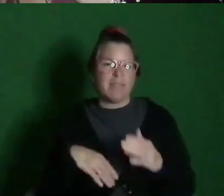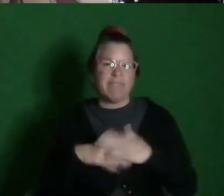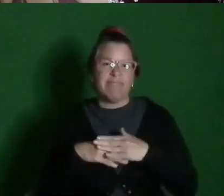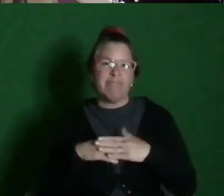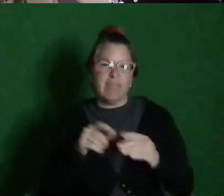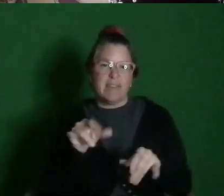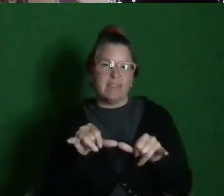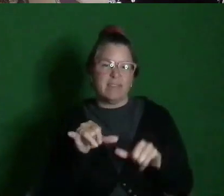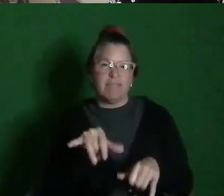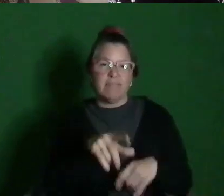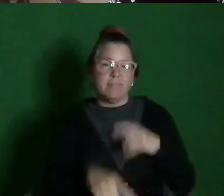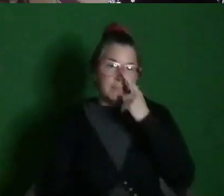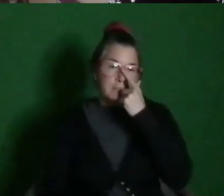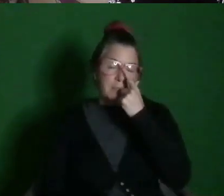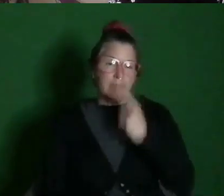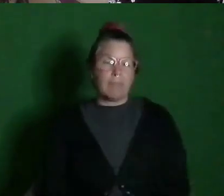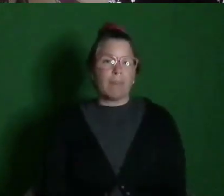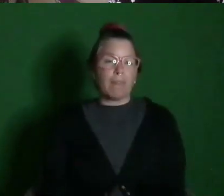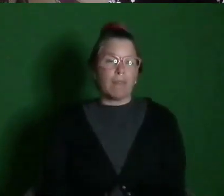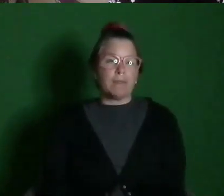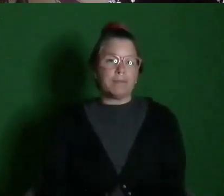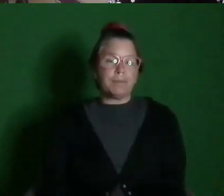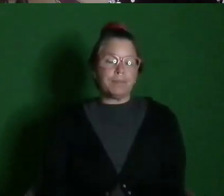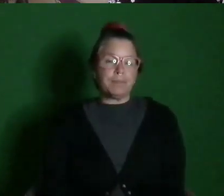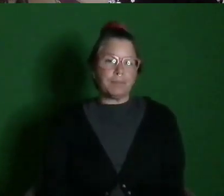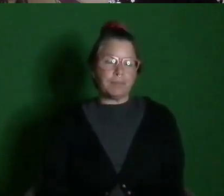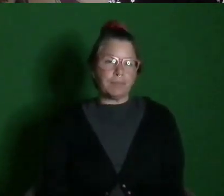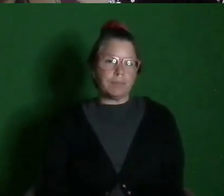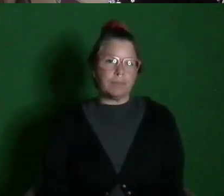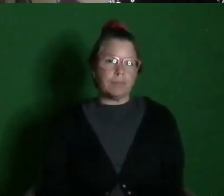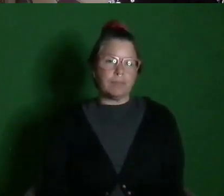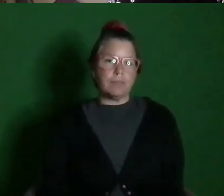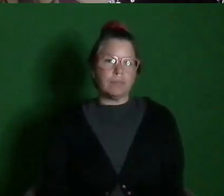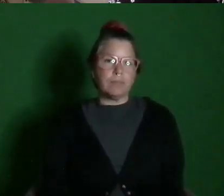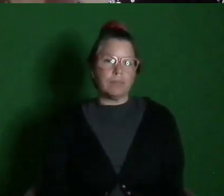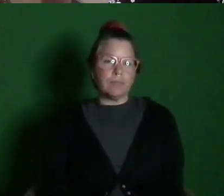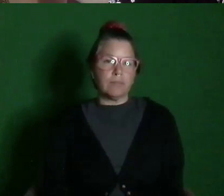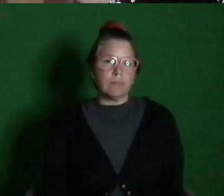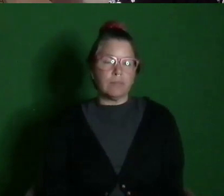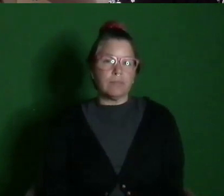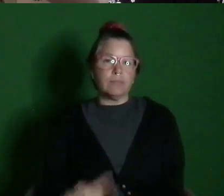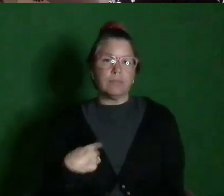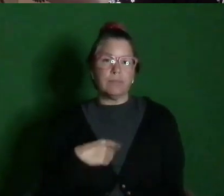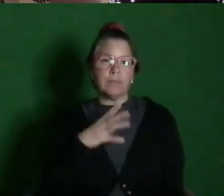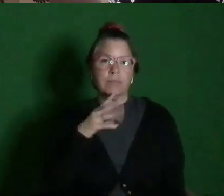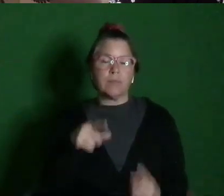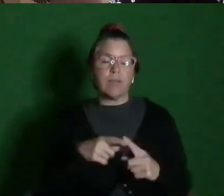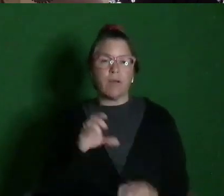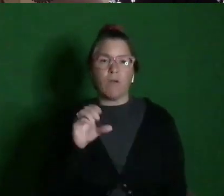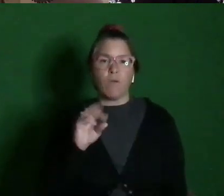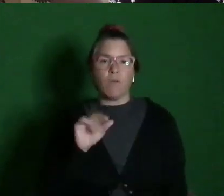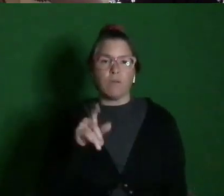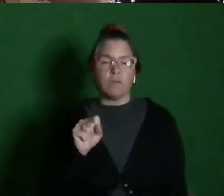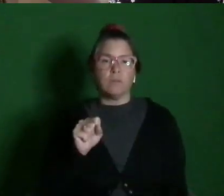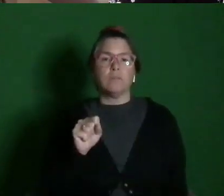to. And I think that when we're talking about corals,